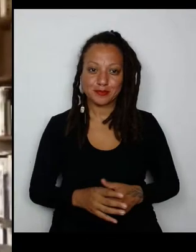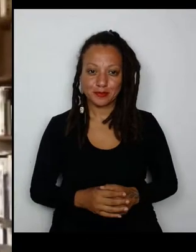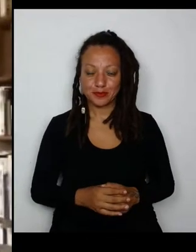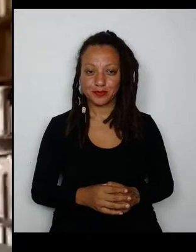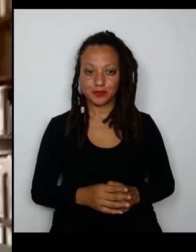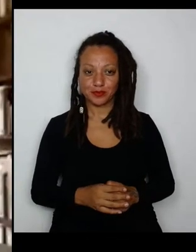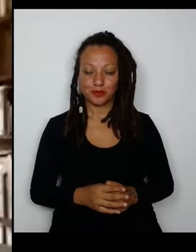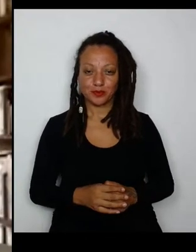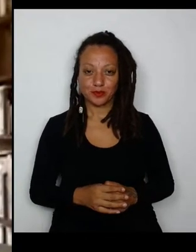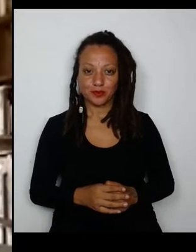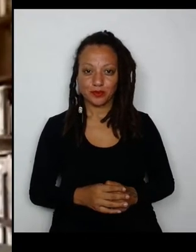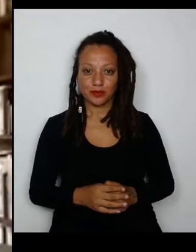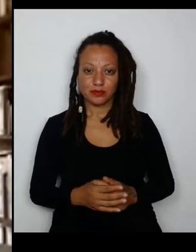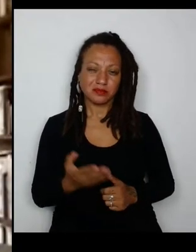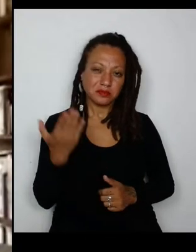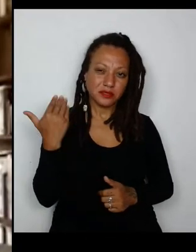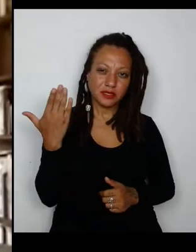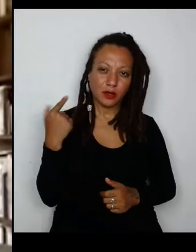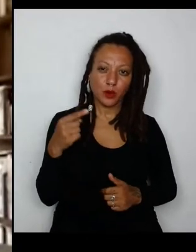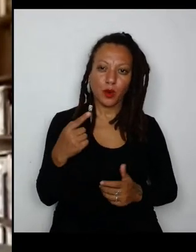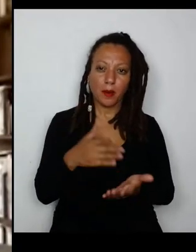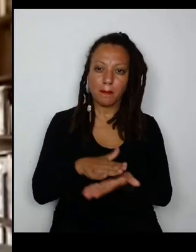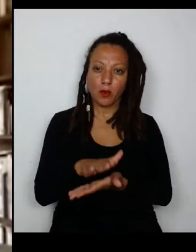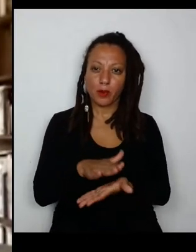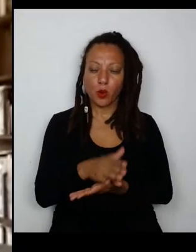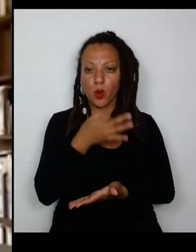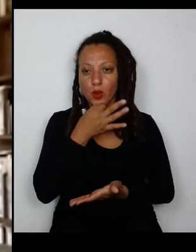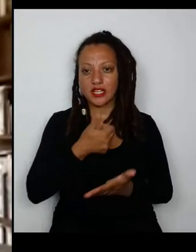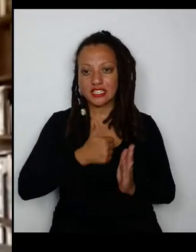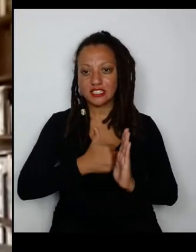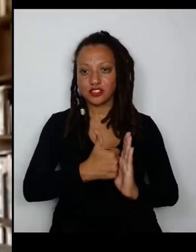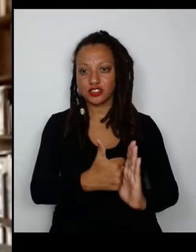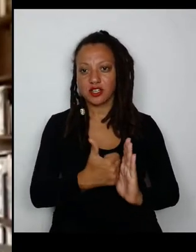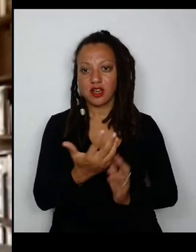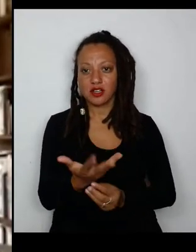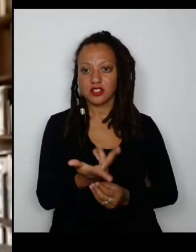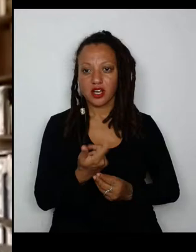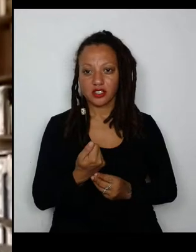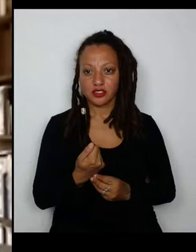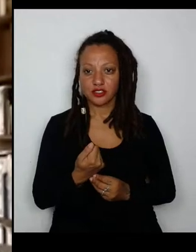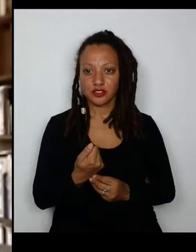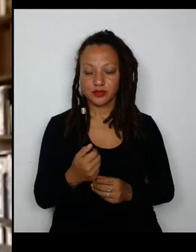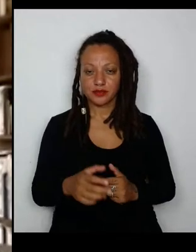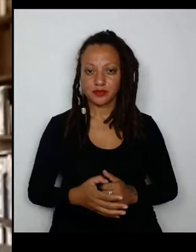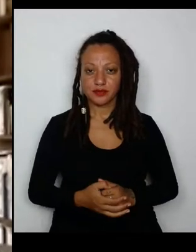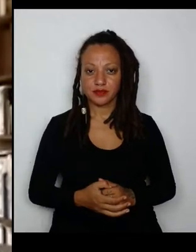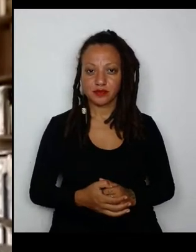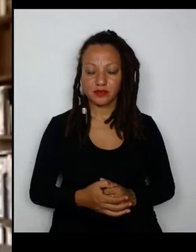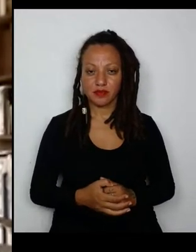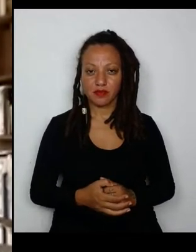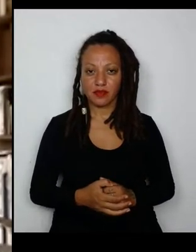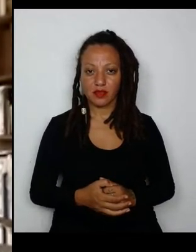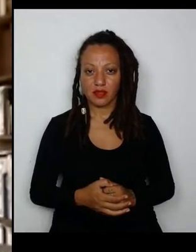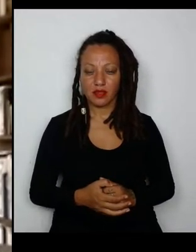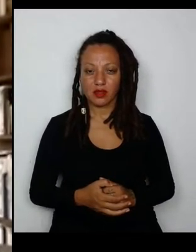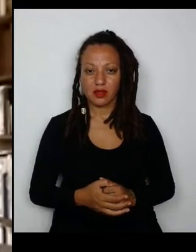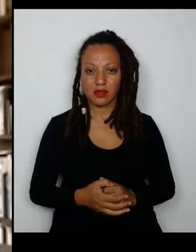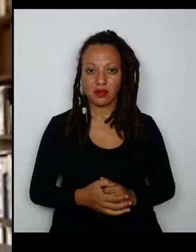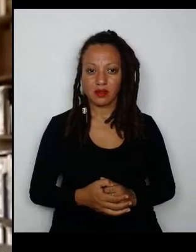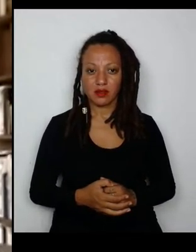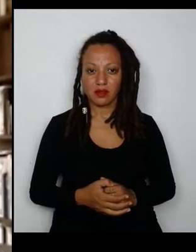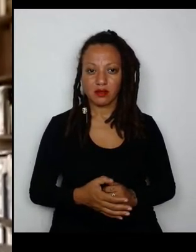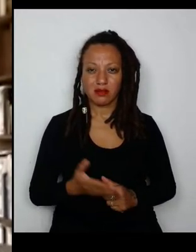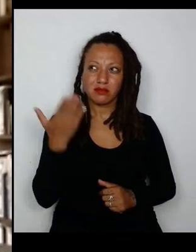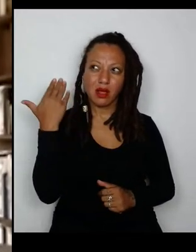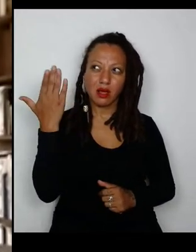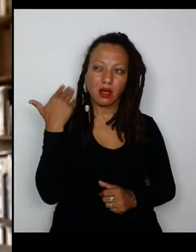criticism um in the sort of late 1880s uh he published some